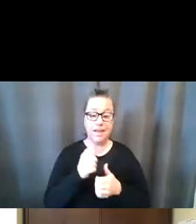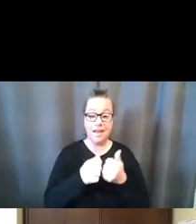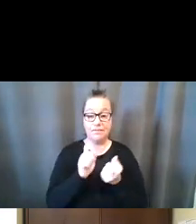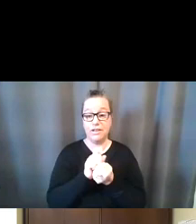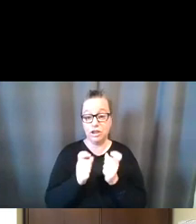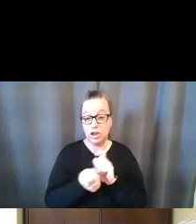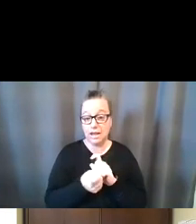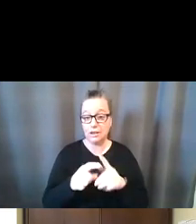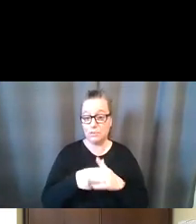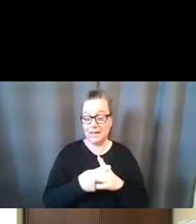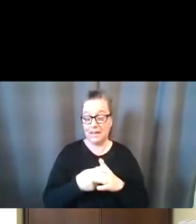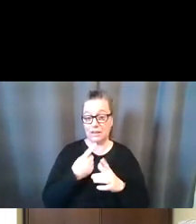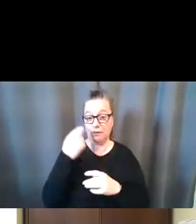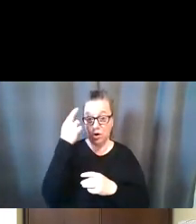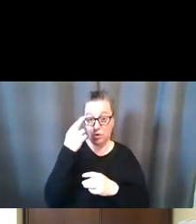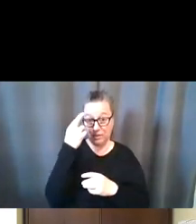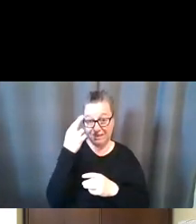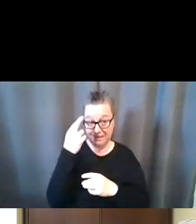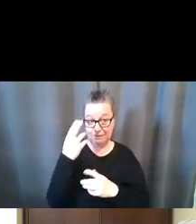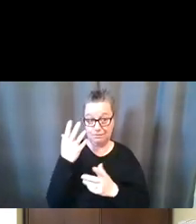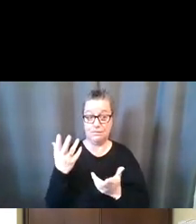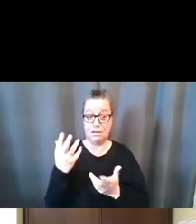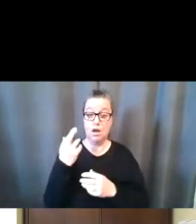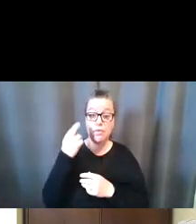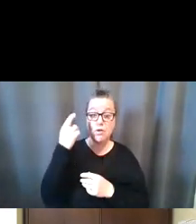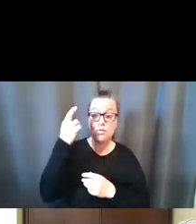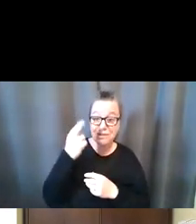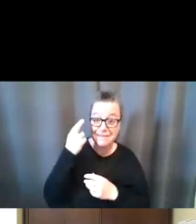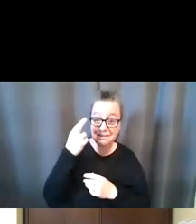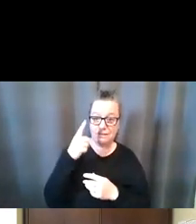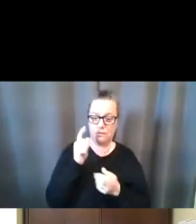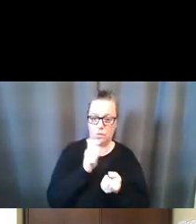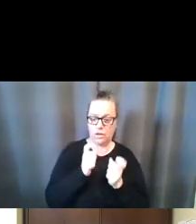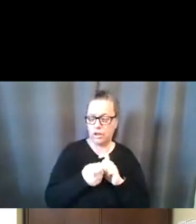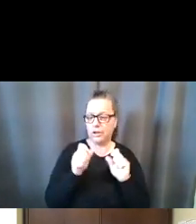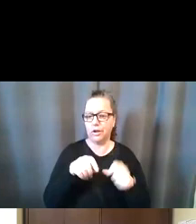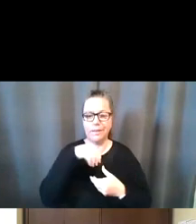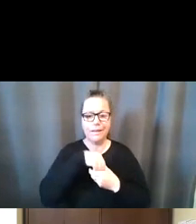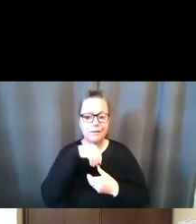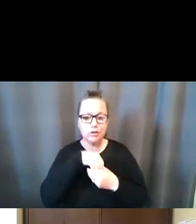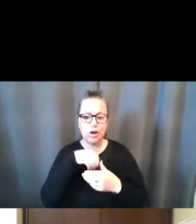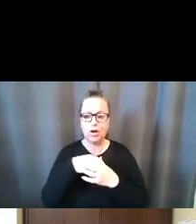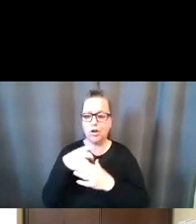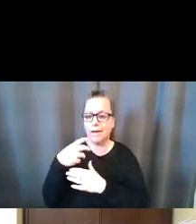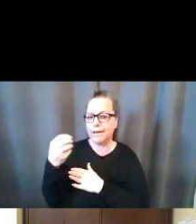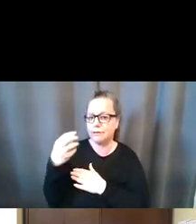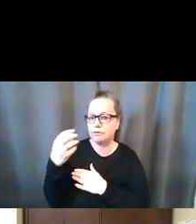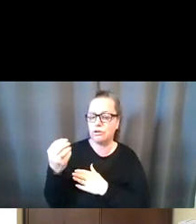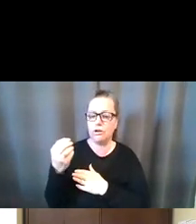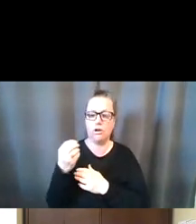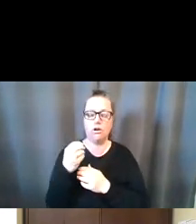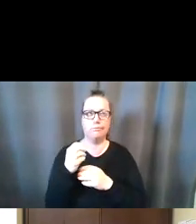for a reason. It's over there on the left-hand side, the reason for change. It could be internal, it can be external, it could